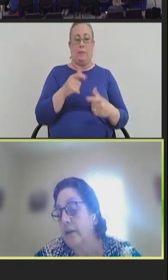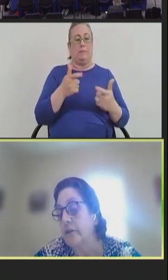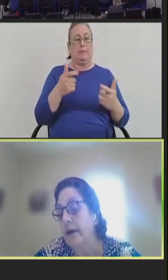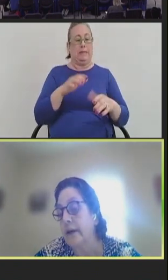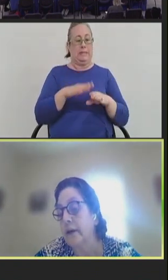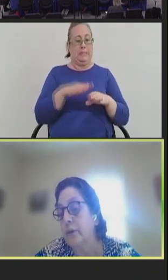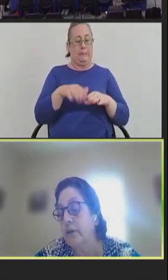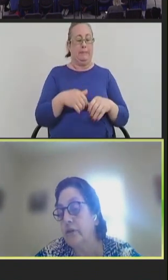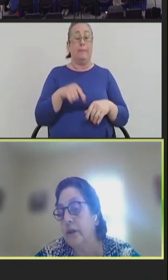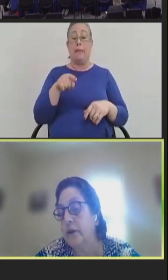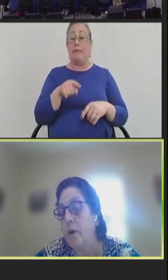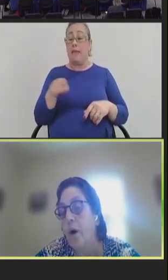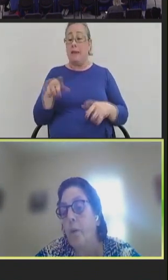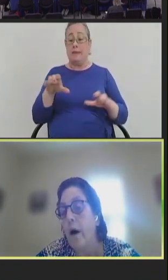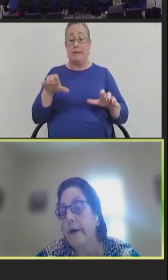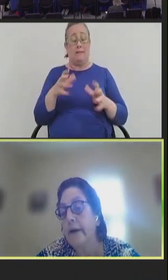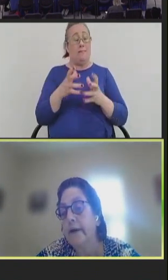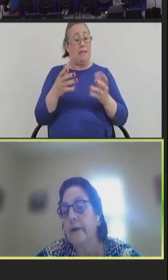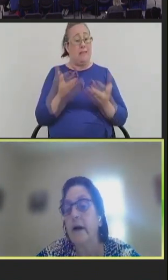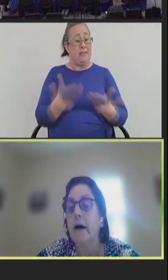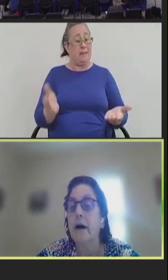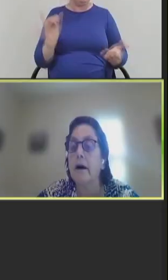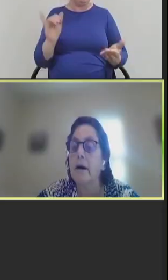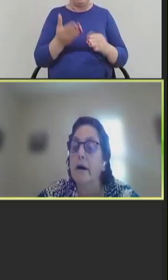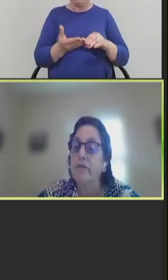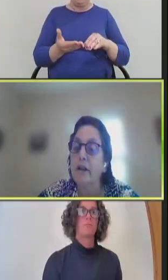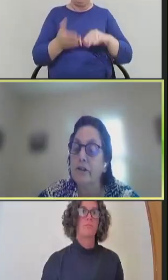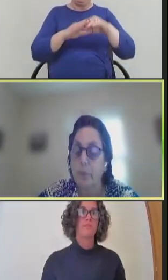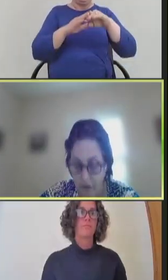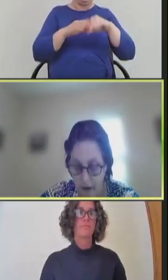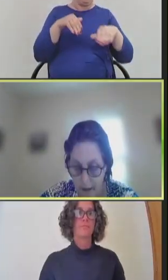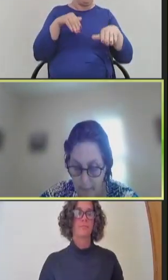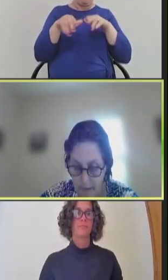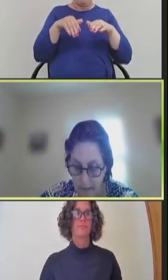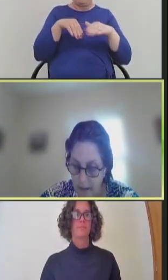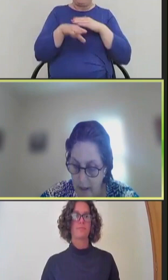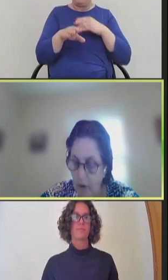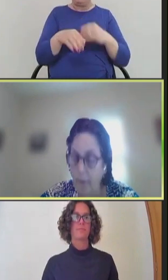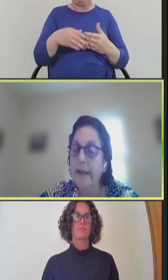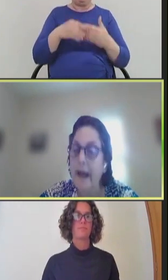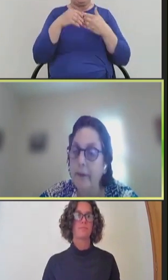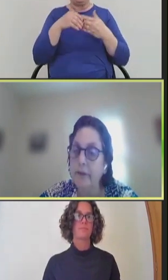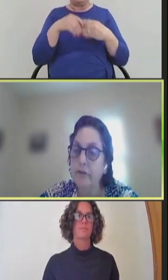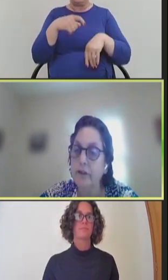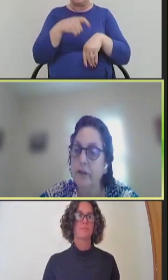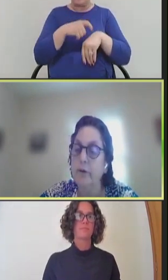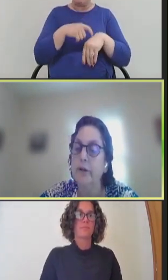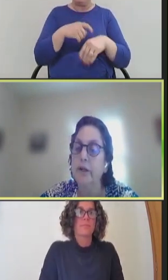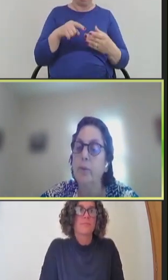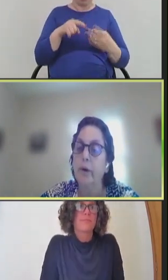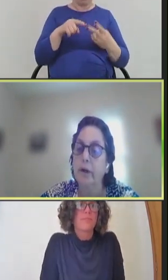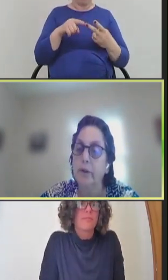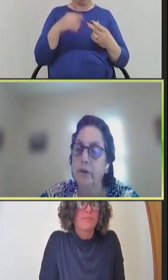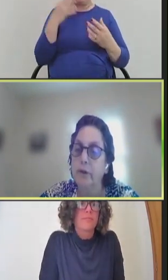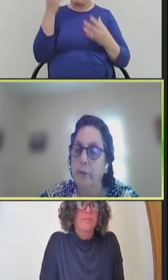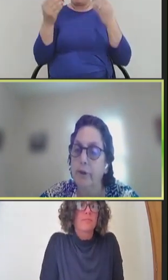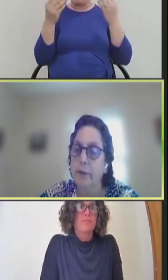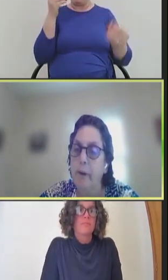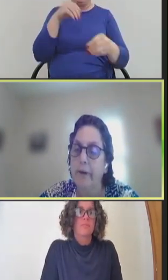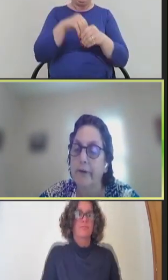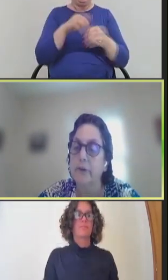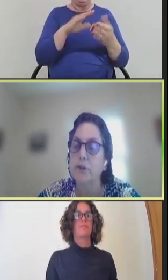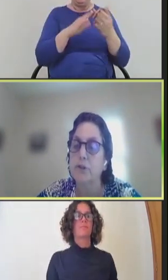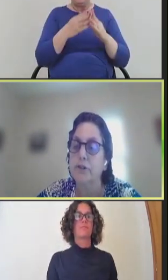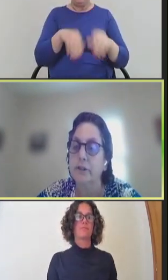of things like increasing walk-in, flexible timing, going out into community, working with